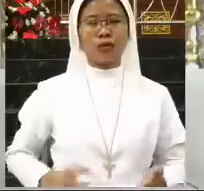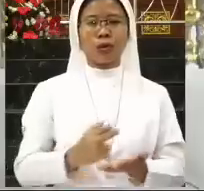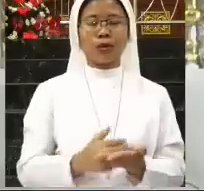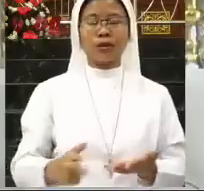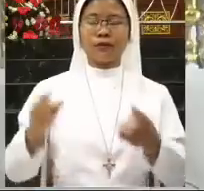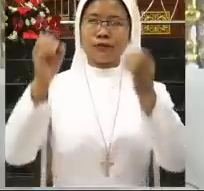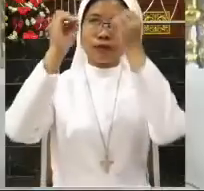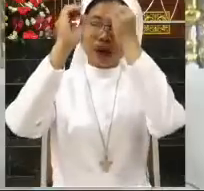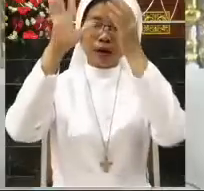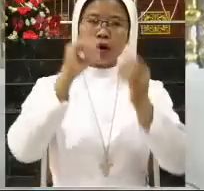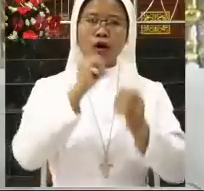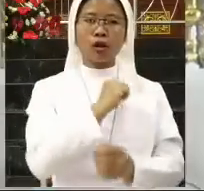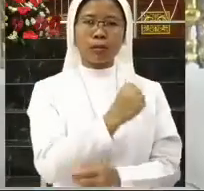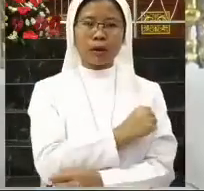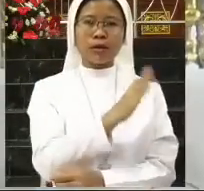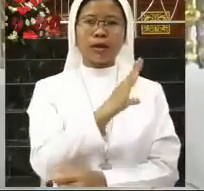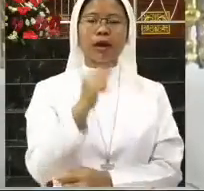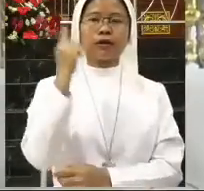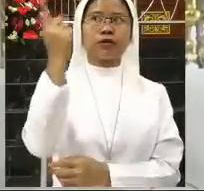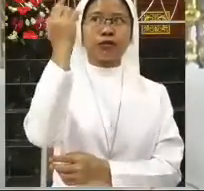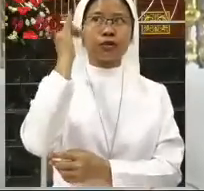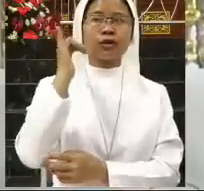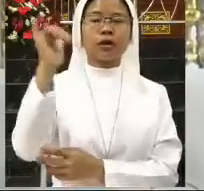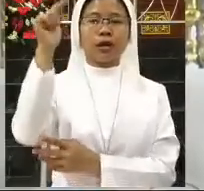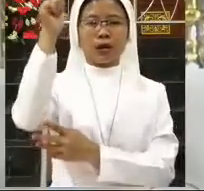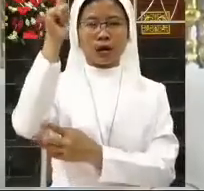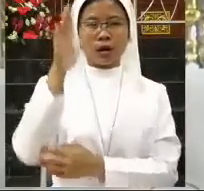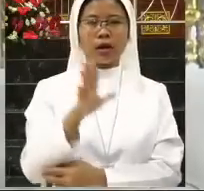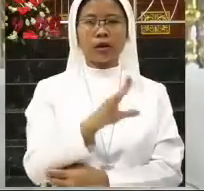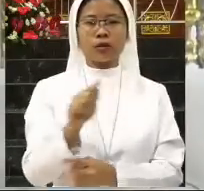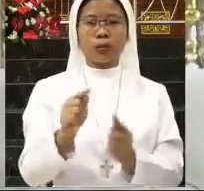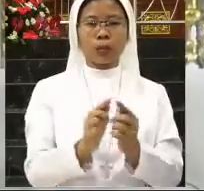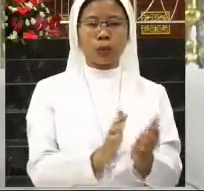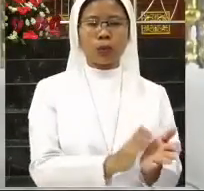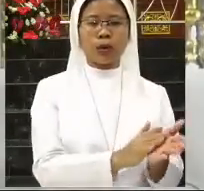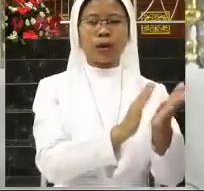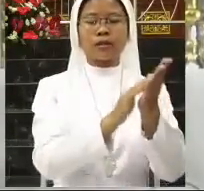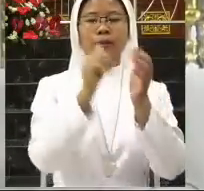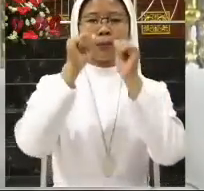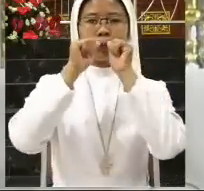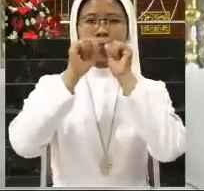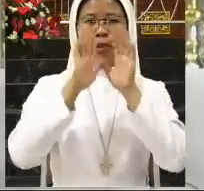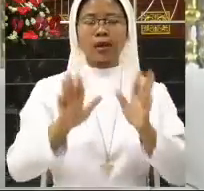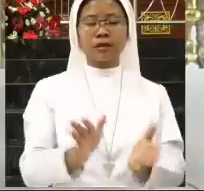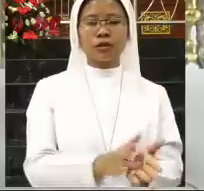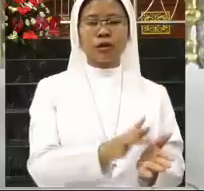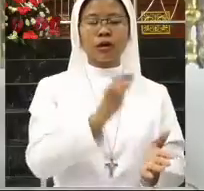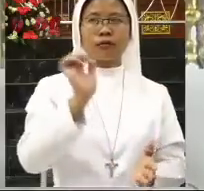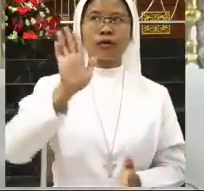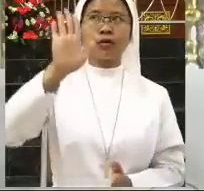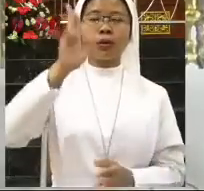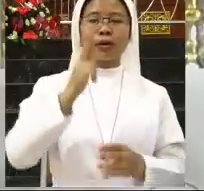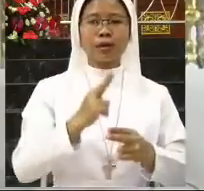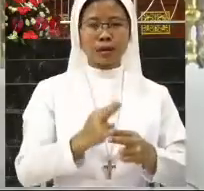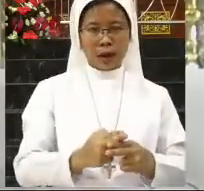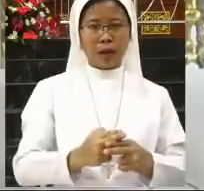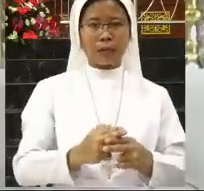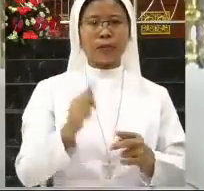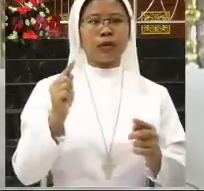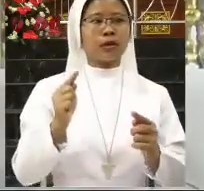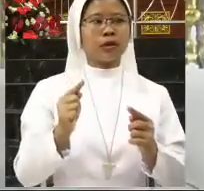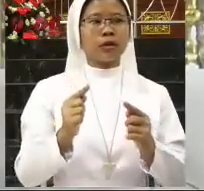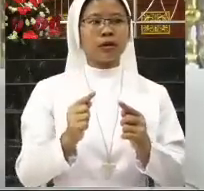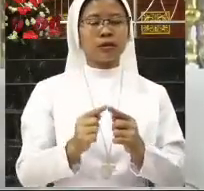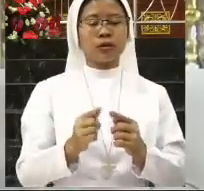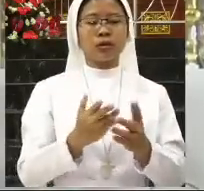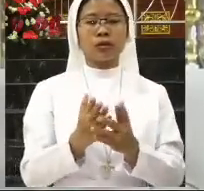Father, Almighty and Eternal God, and to praise, bless, and glorify your name in veneration of